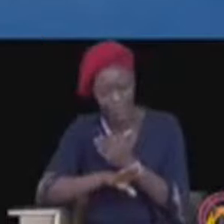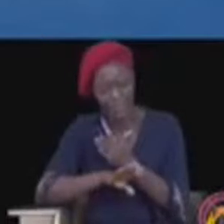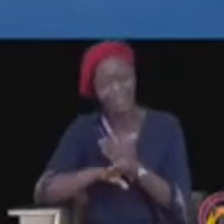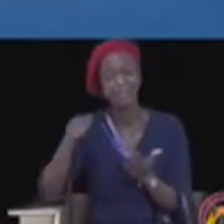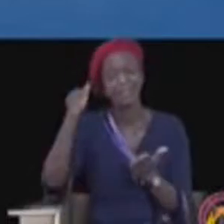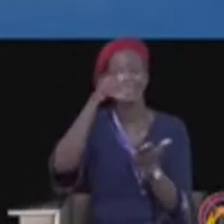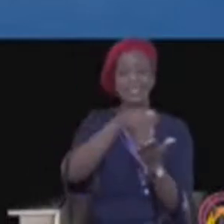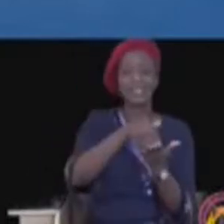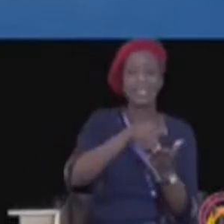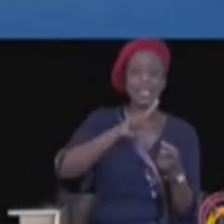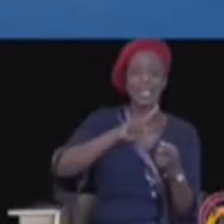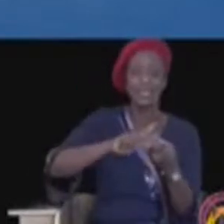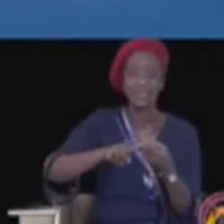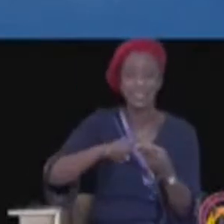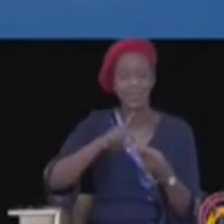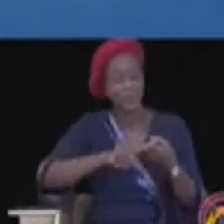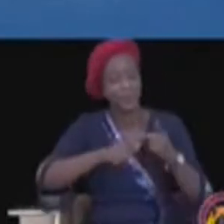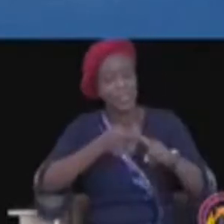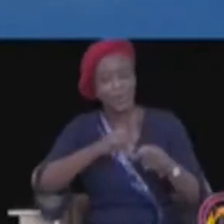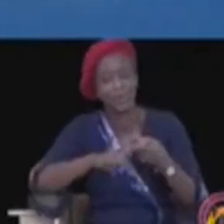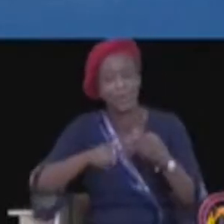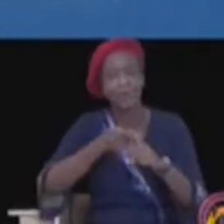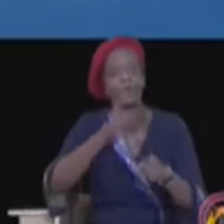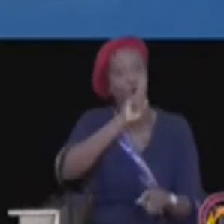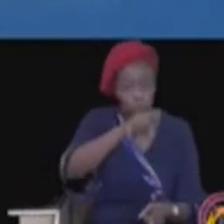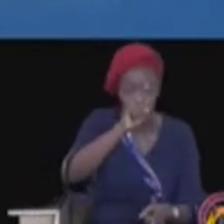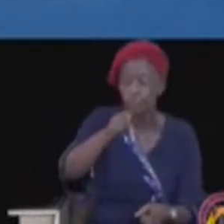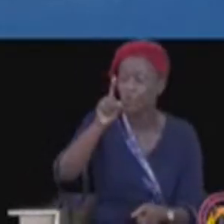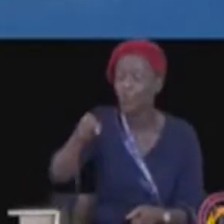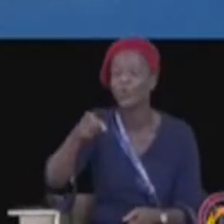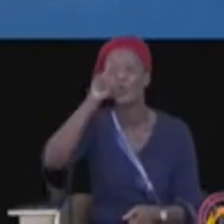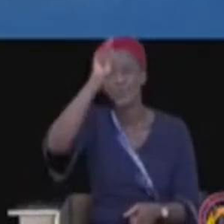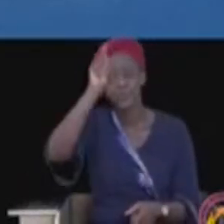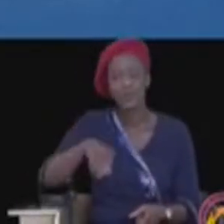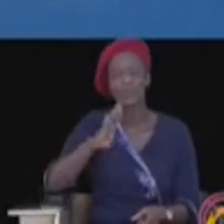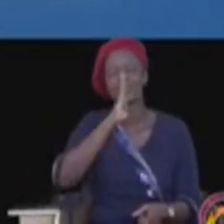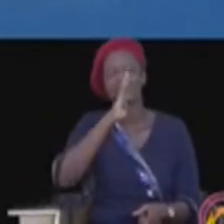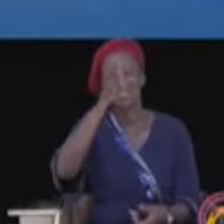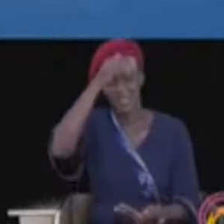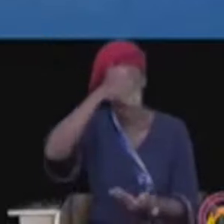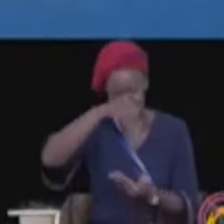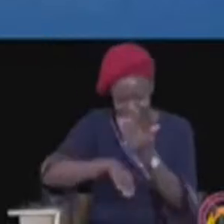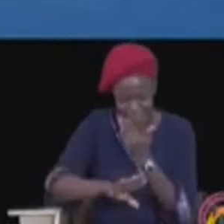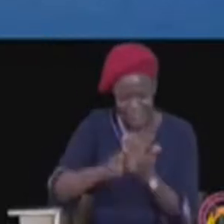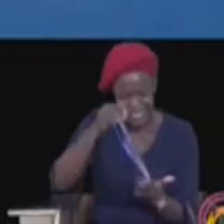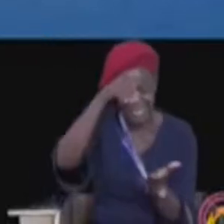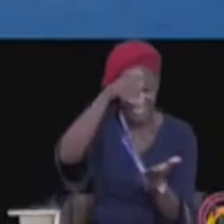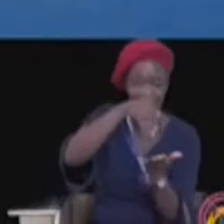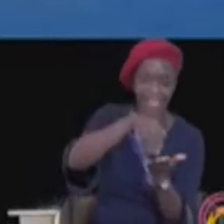Someone at your right and say it loud and clear, you must be born